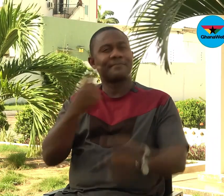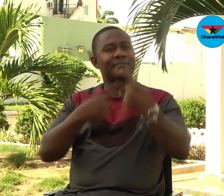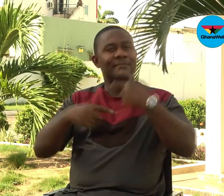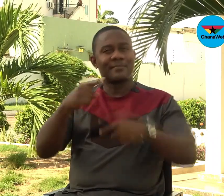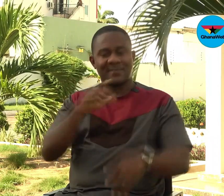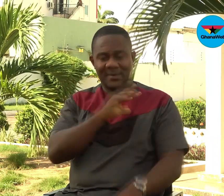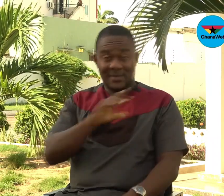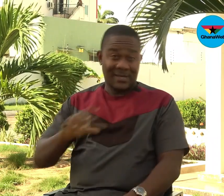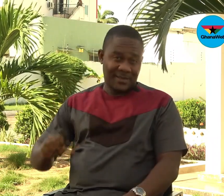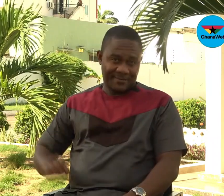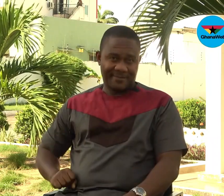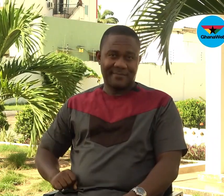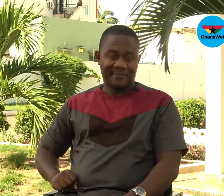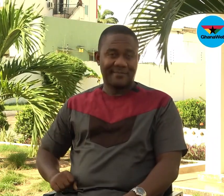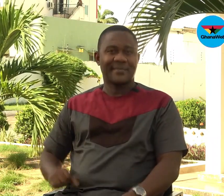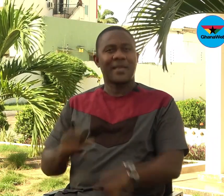I suppose it's only a light the road.